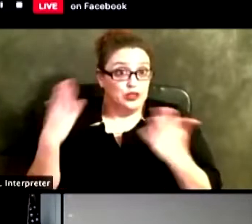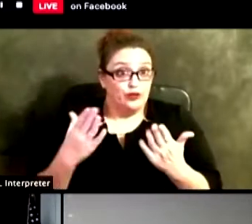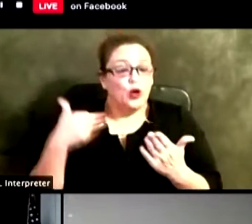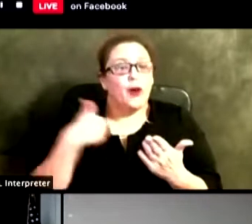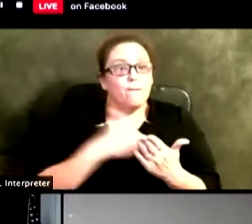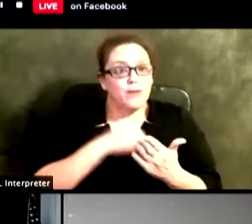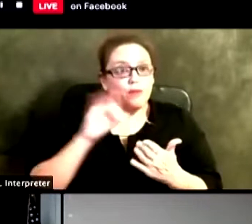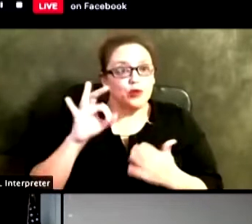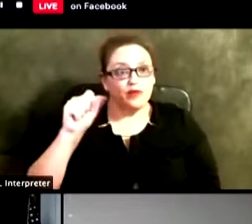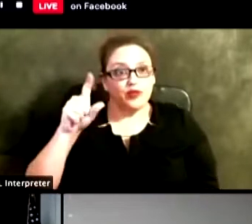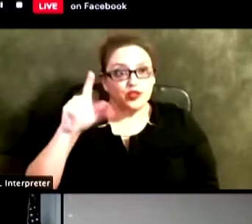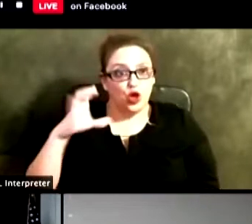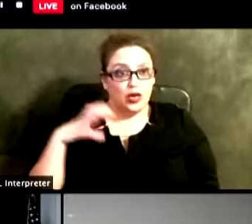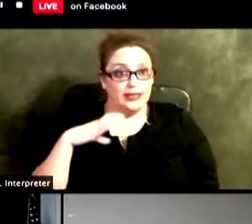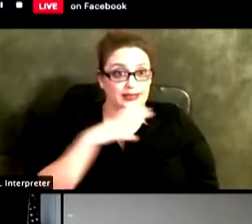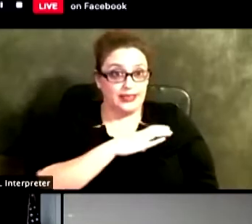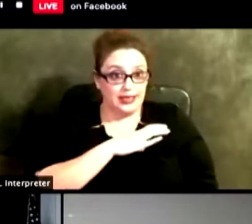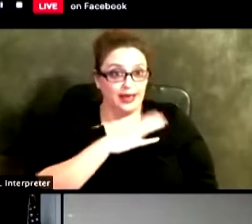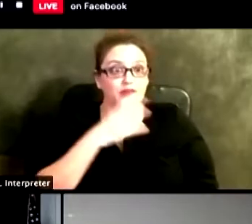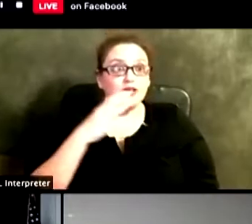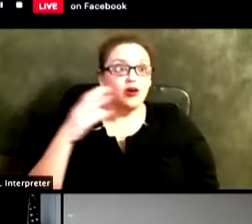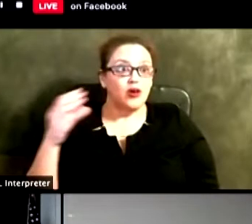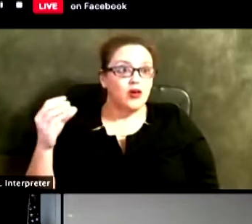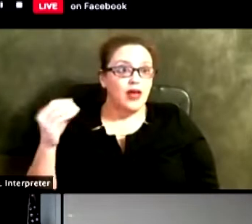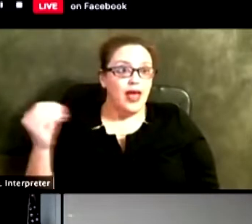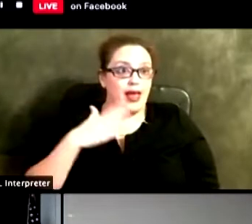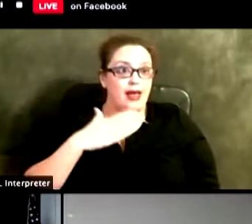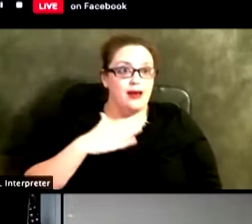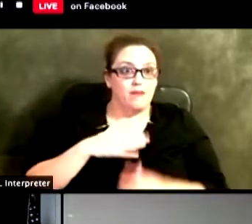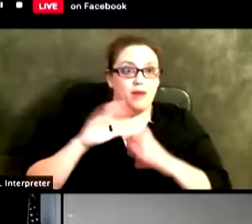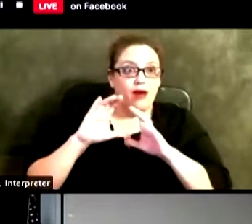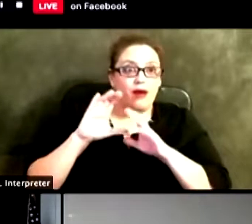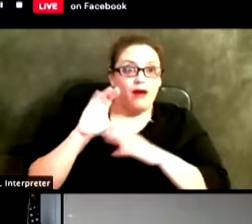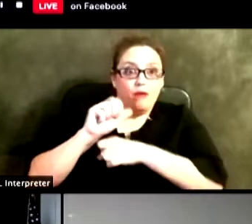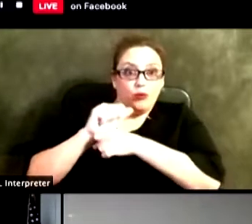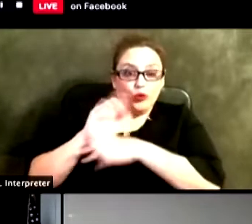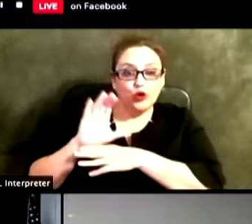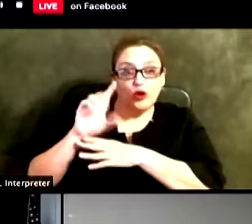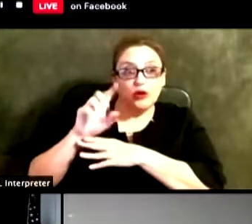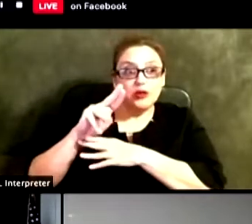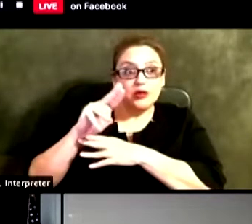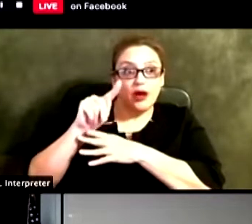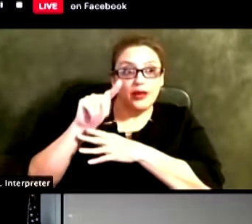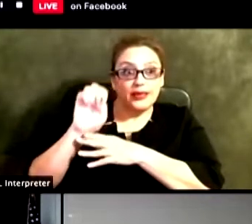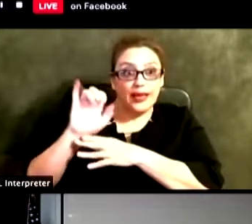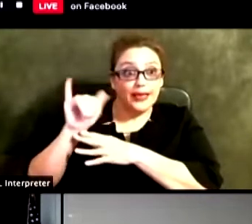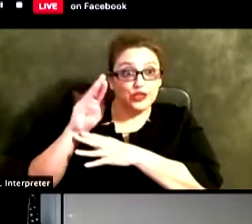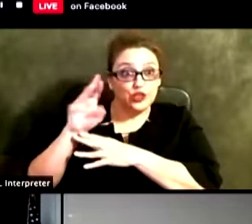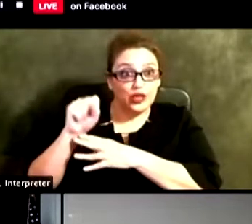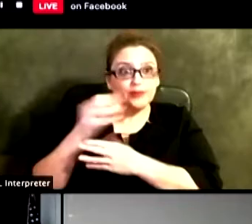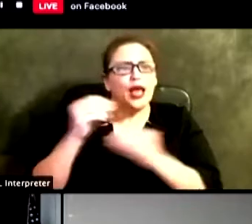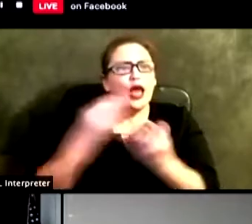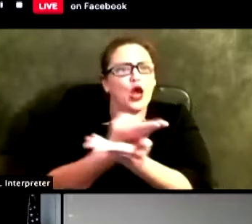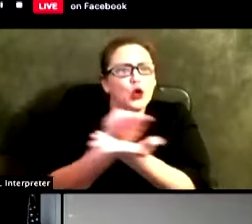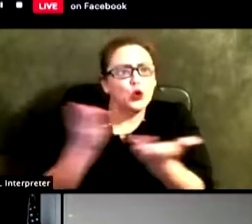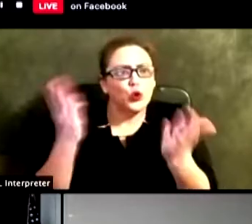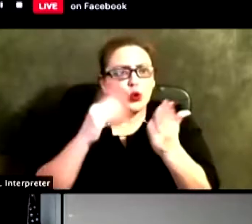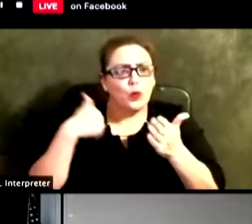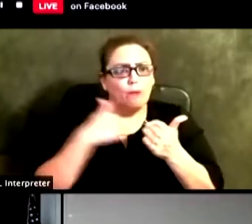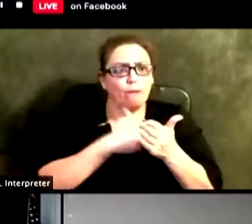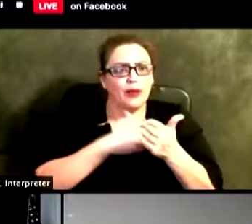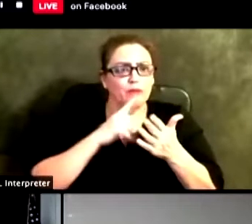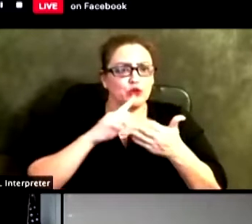City Council, my colleague Dante James, and most importantly, you listening to us as the members of the community. We are here to listen to